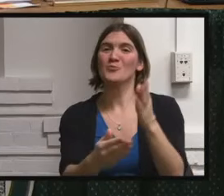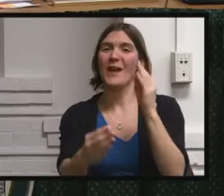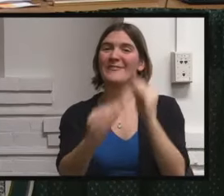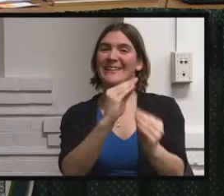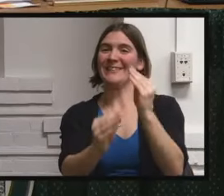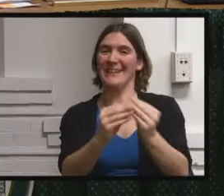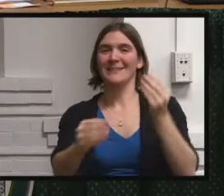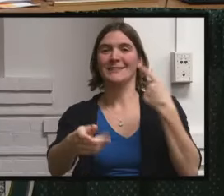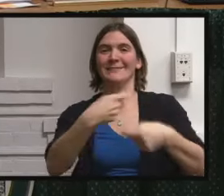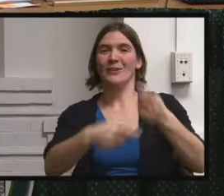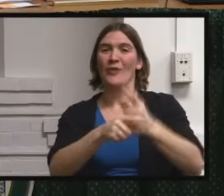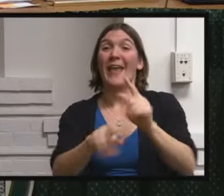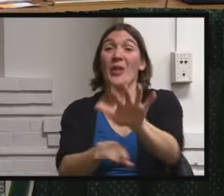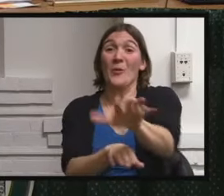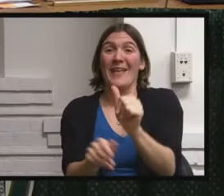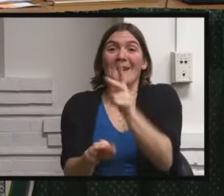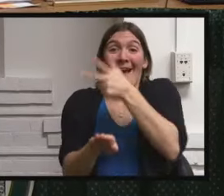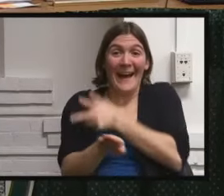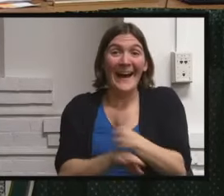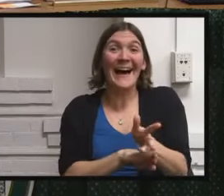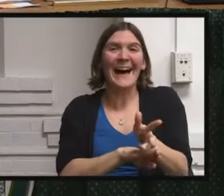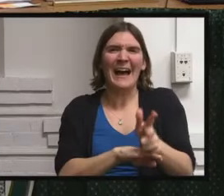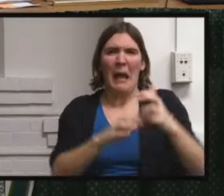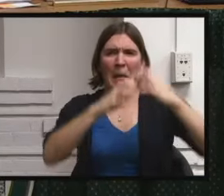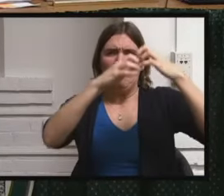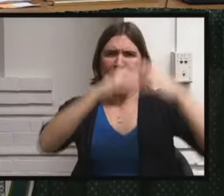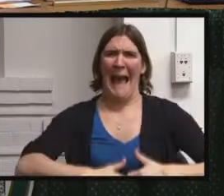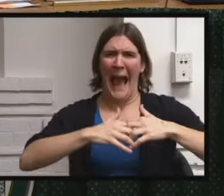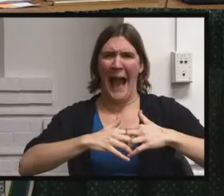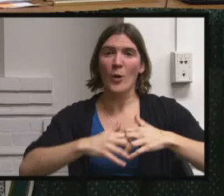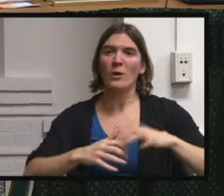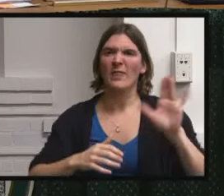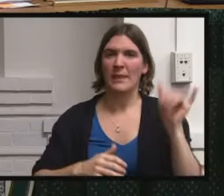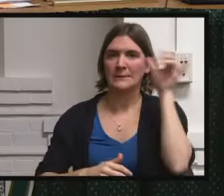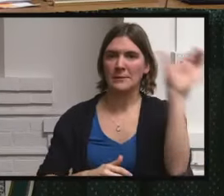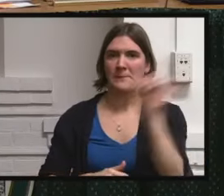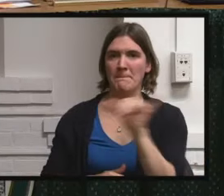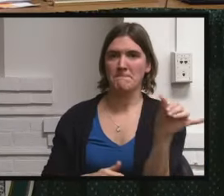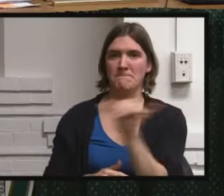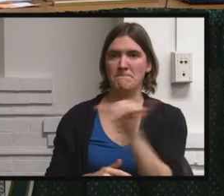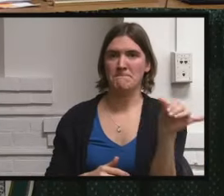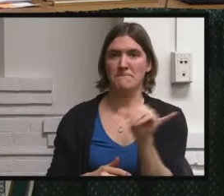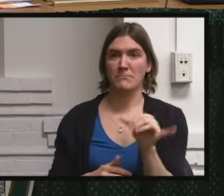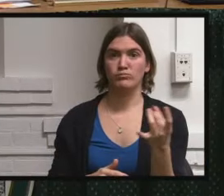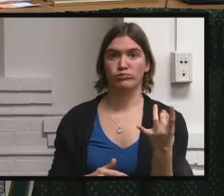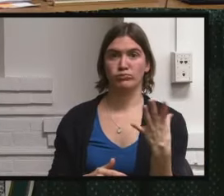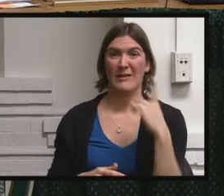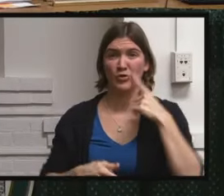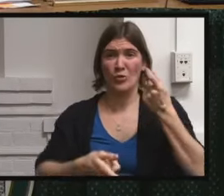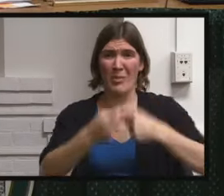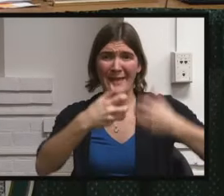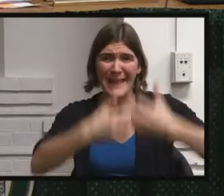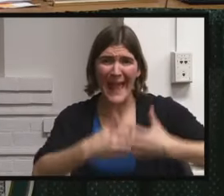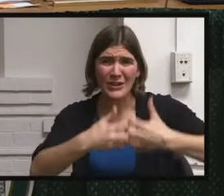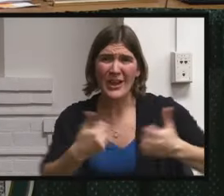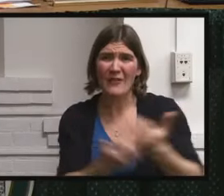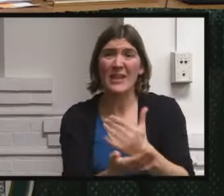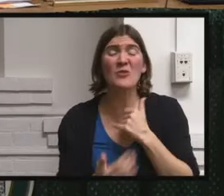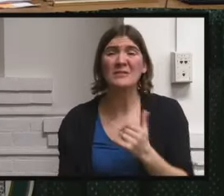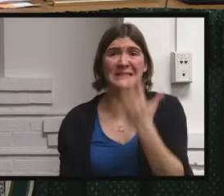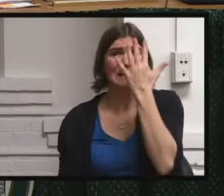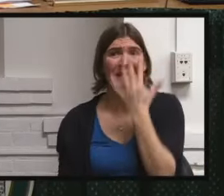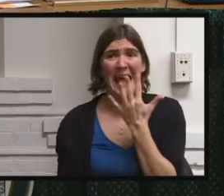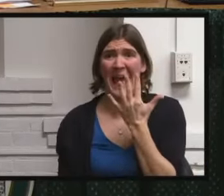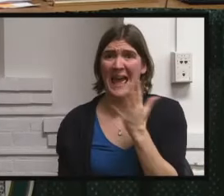then driving away from the oil change and having a severe problem with the engine, which requires replacement of the engine in the car. It was an